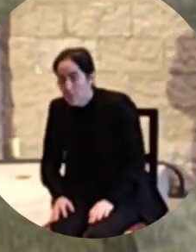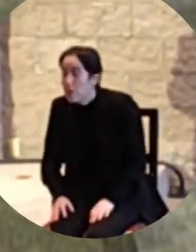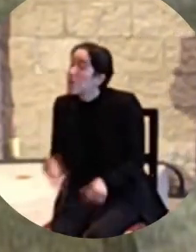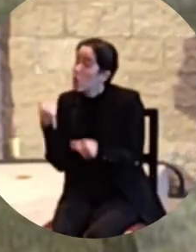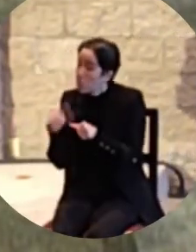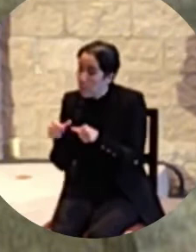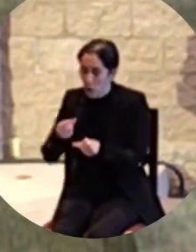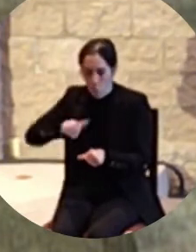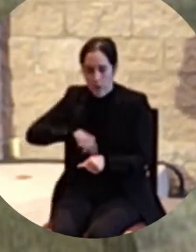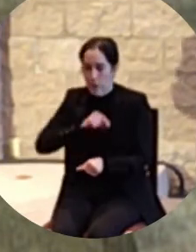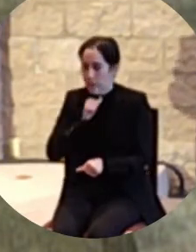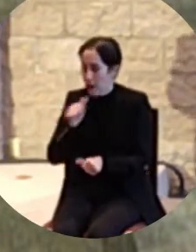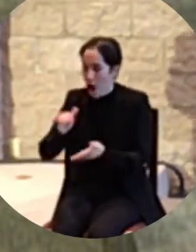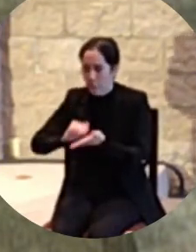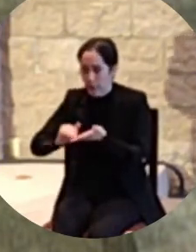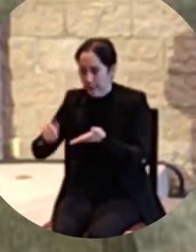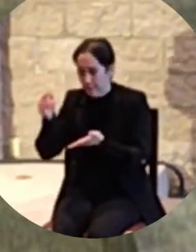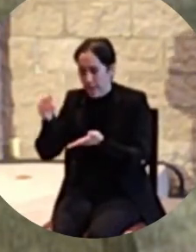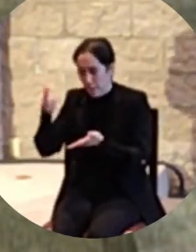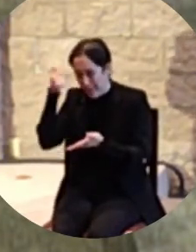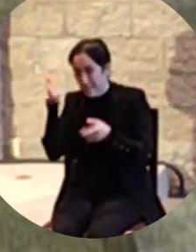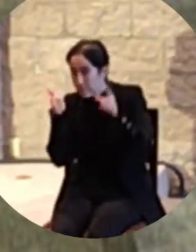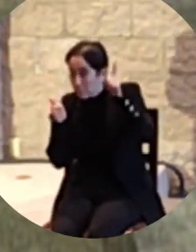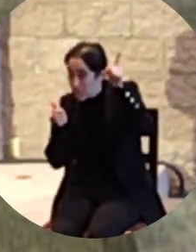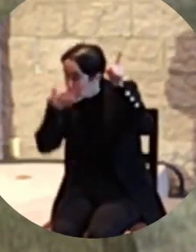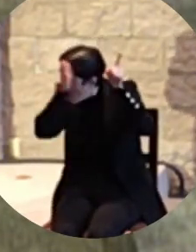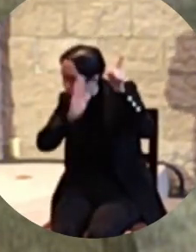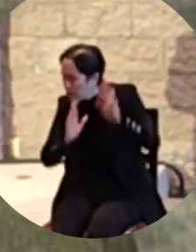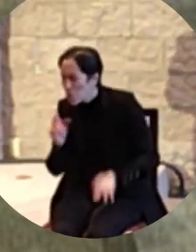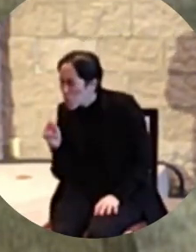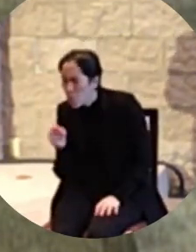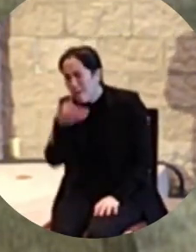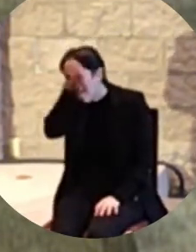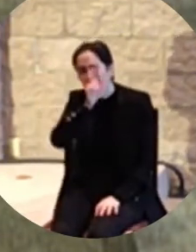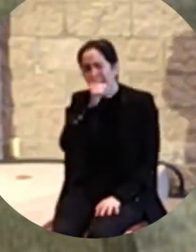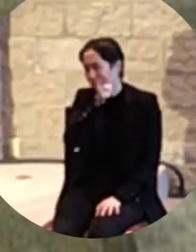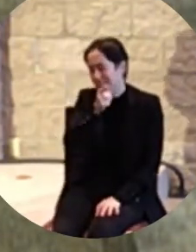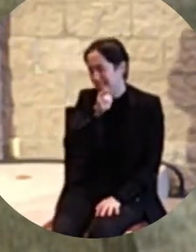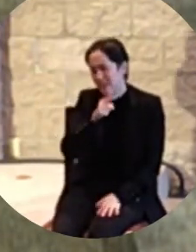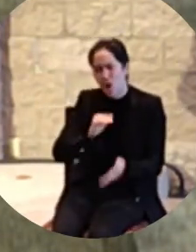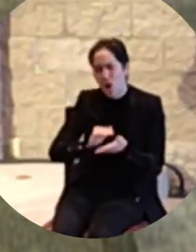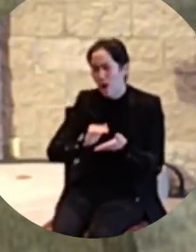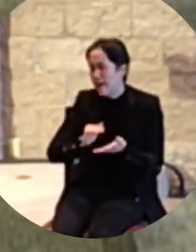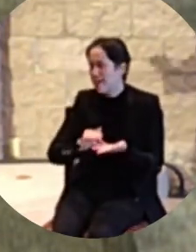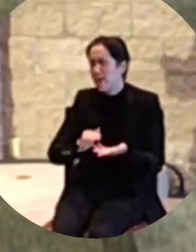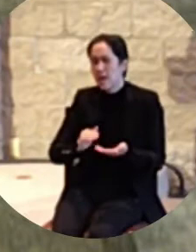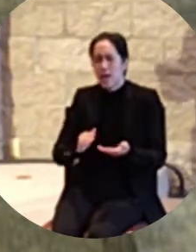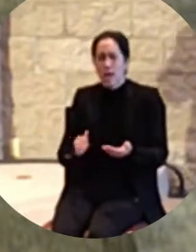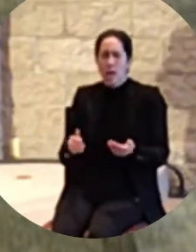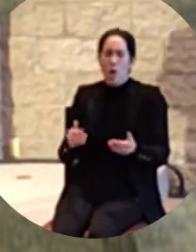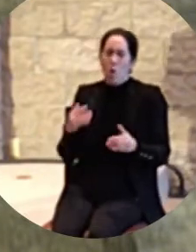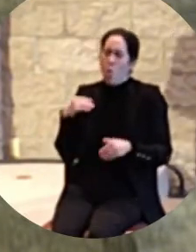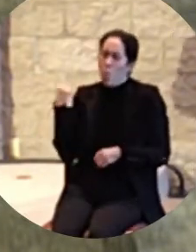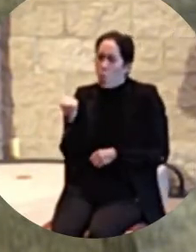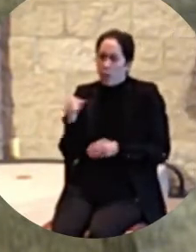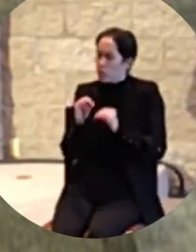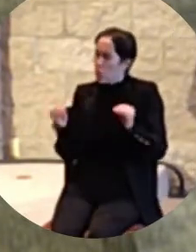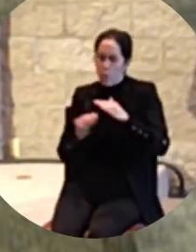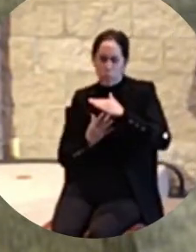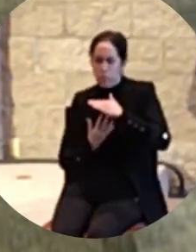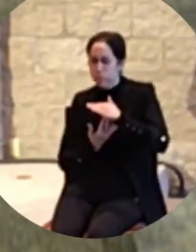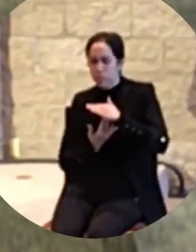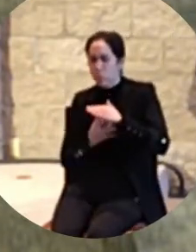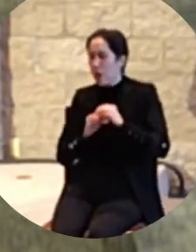God holds no unforgiveness. We're doing this for ourselves so that we can be